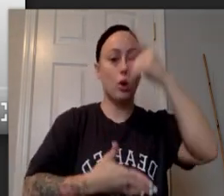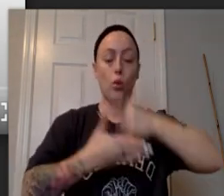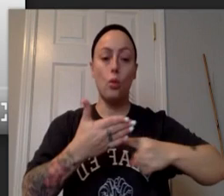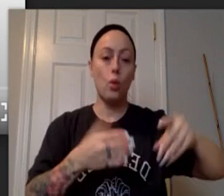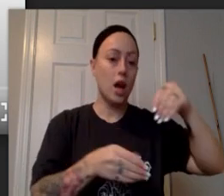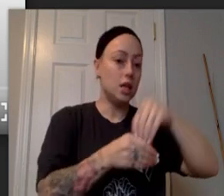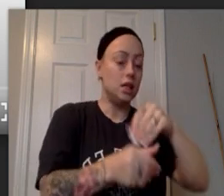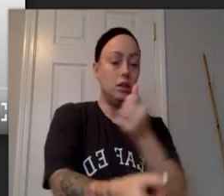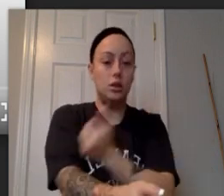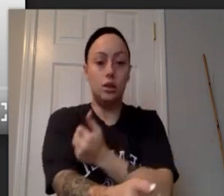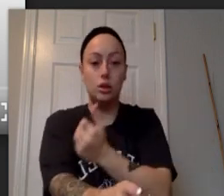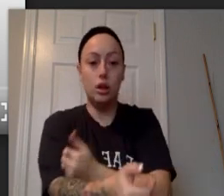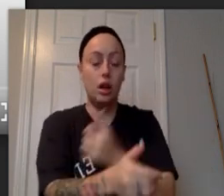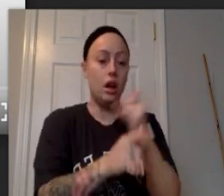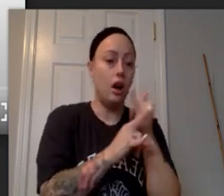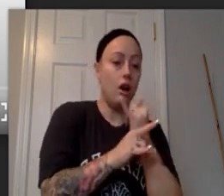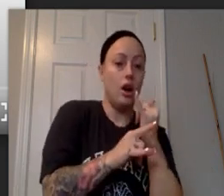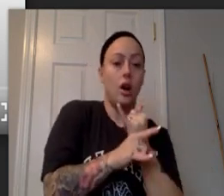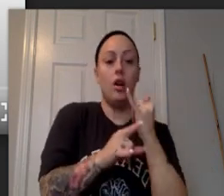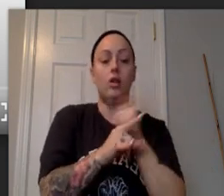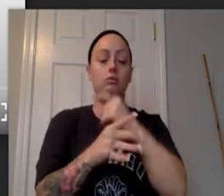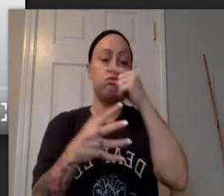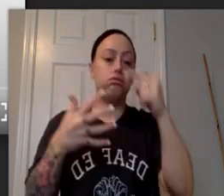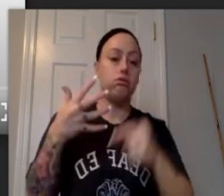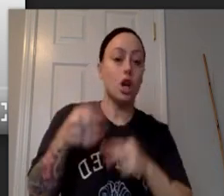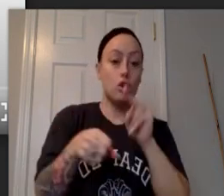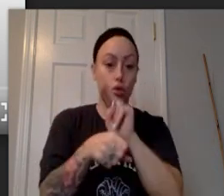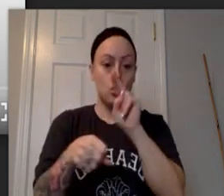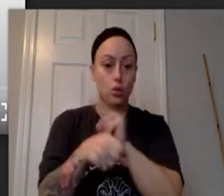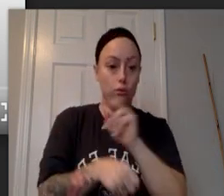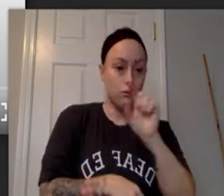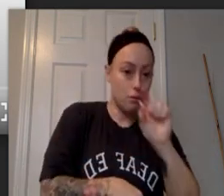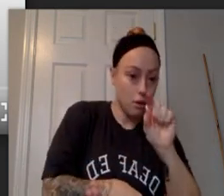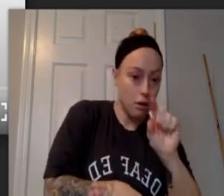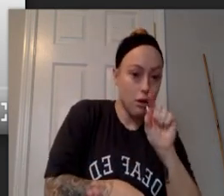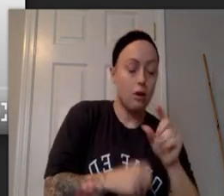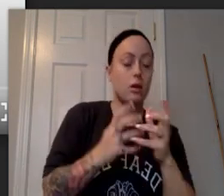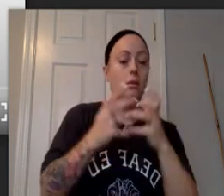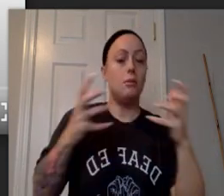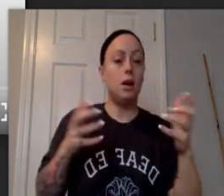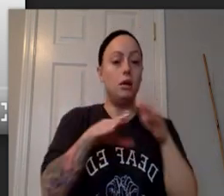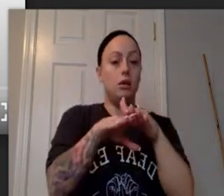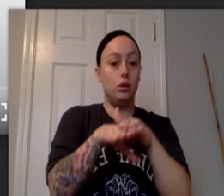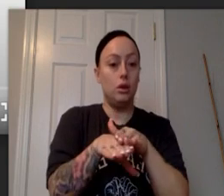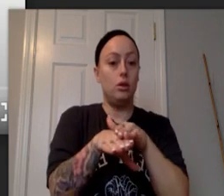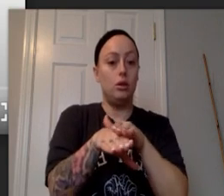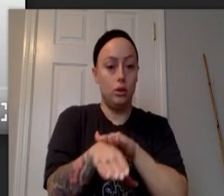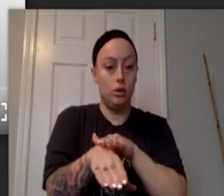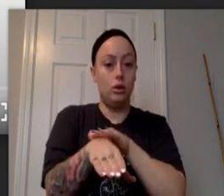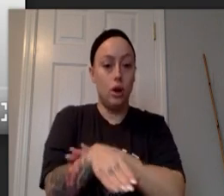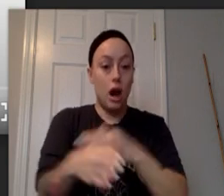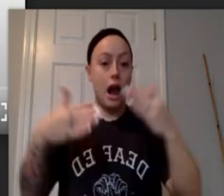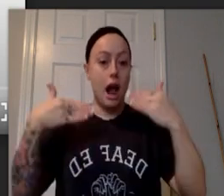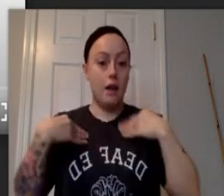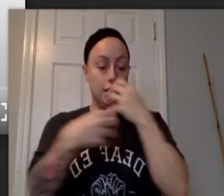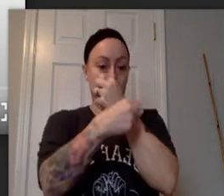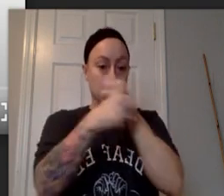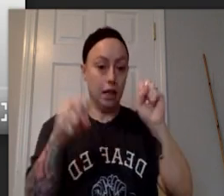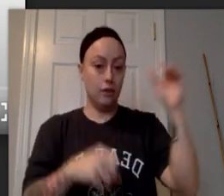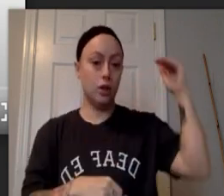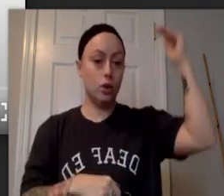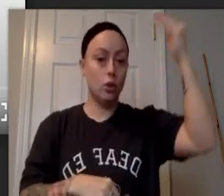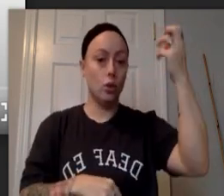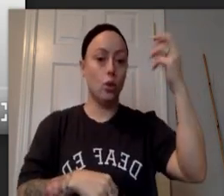Is using a small amount and starting slow, and having a safe adult or a trusted person